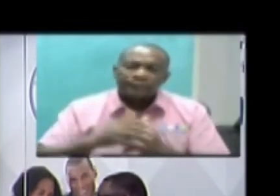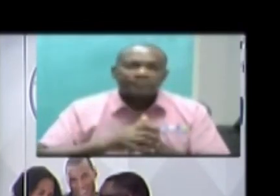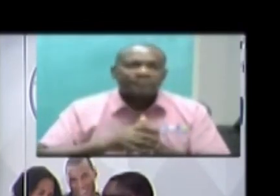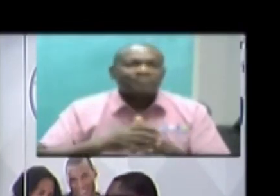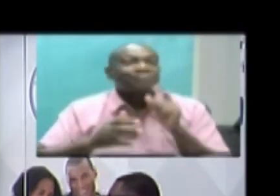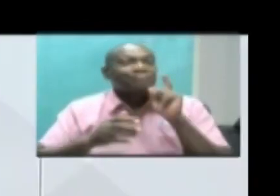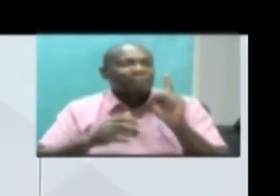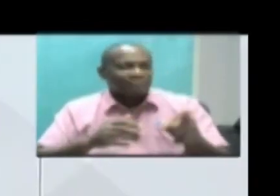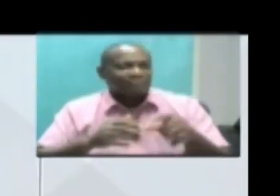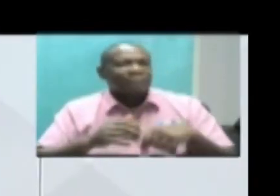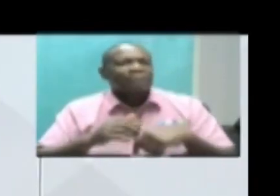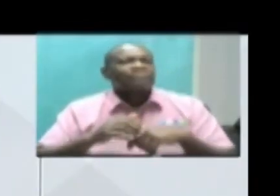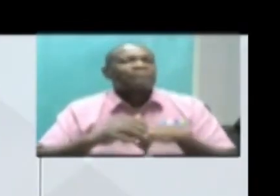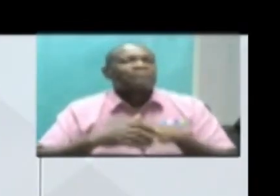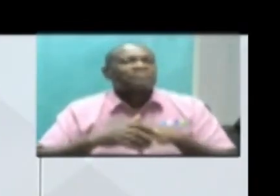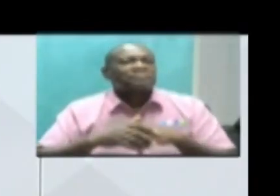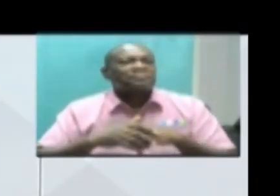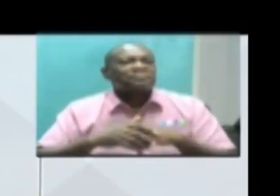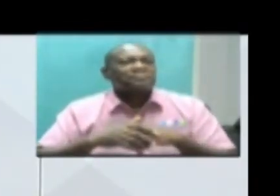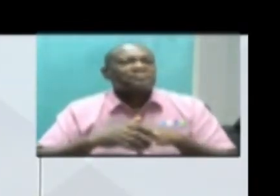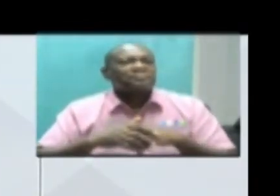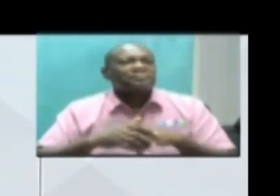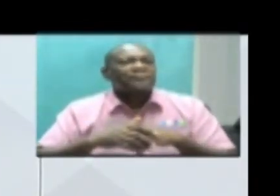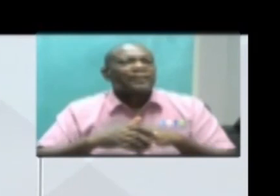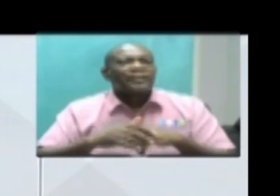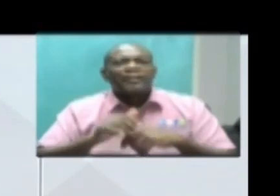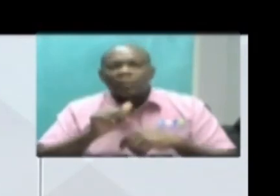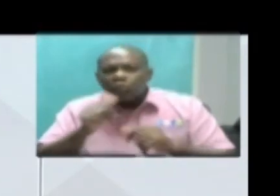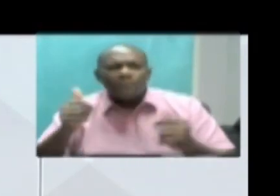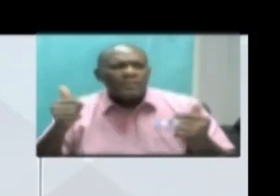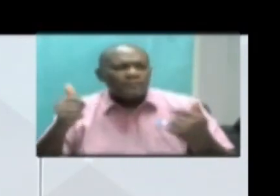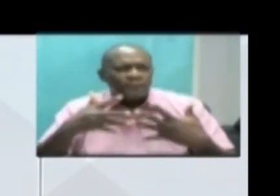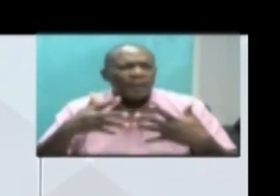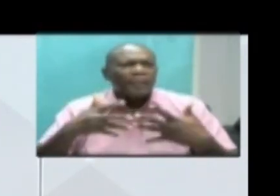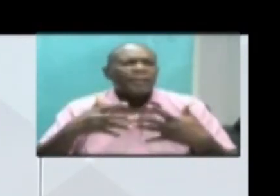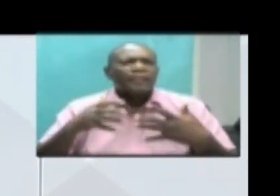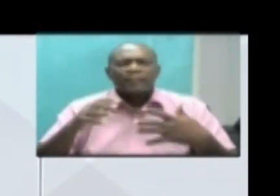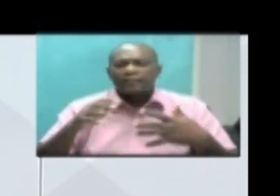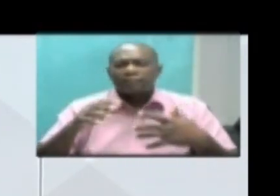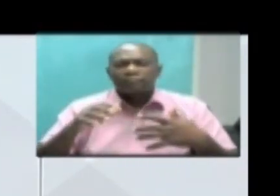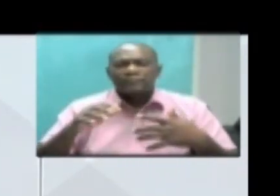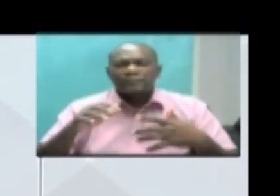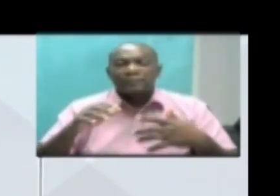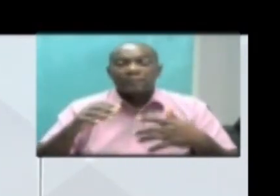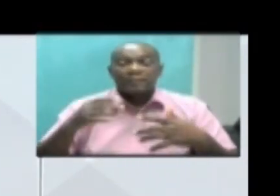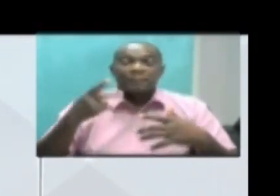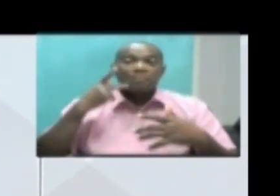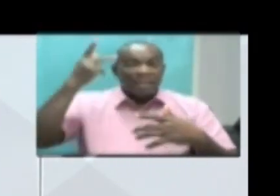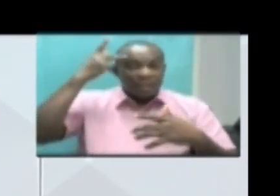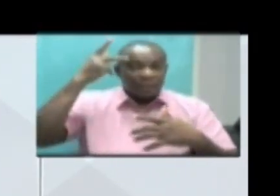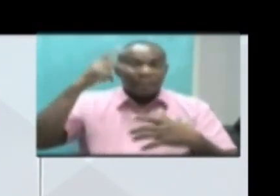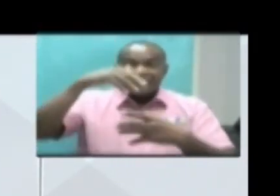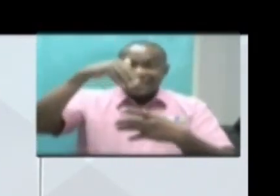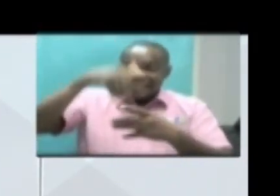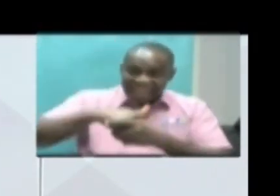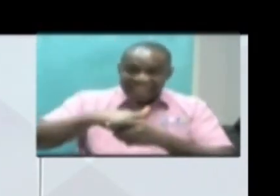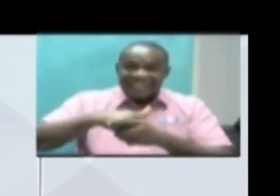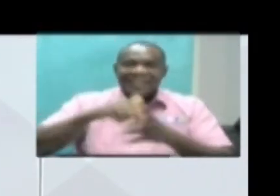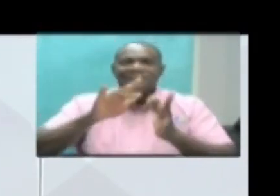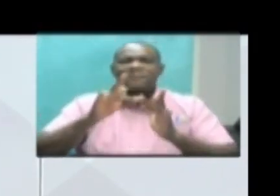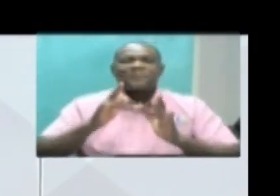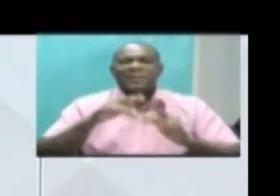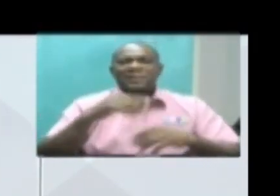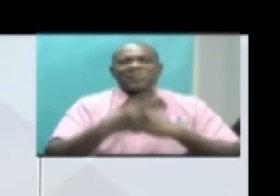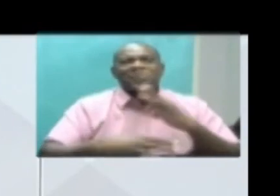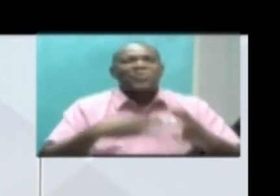Do not be afraid to be the parent in the virtual world, just as how you are the parent in the real world, right? Overcome that fear of